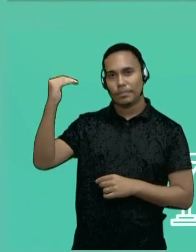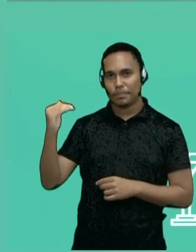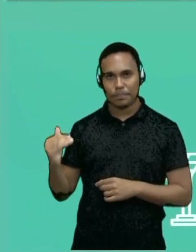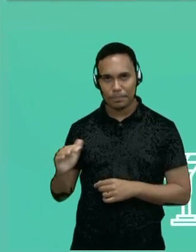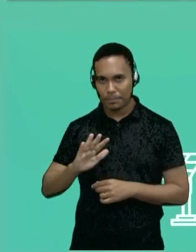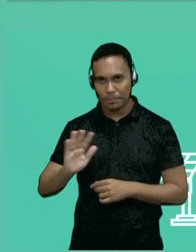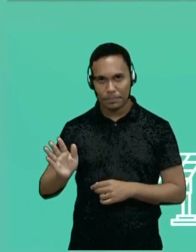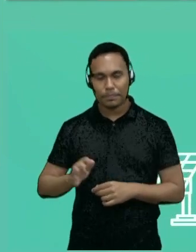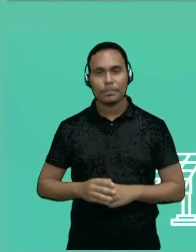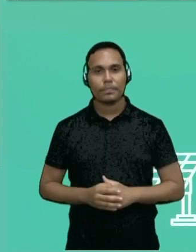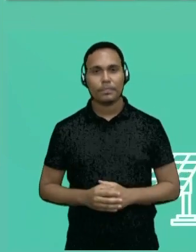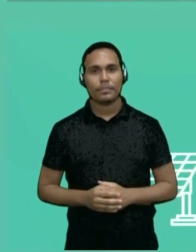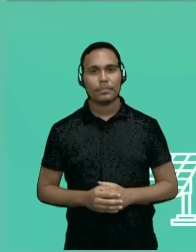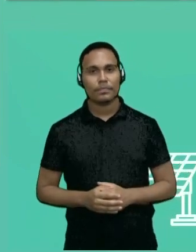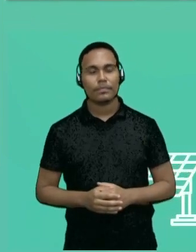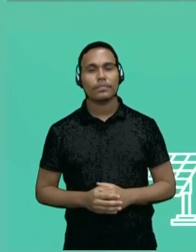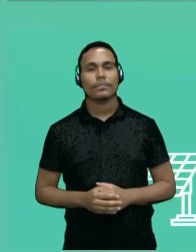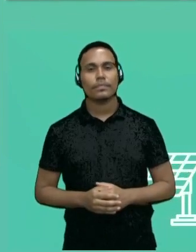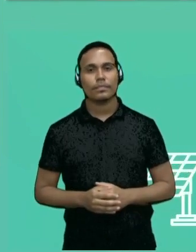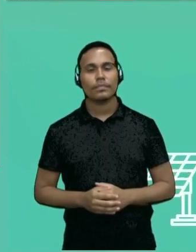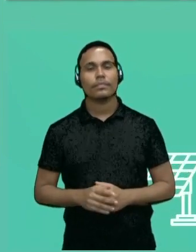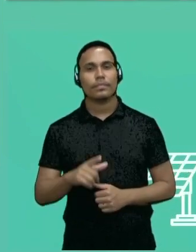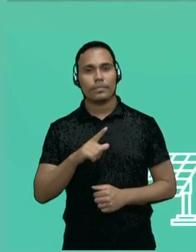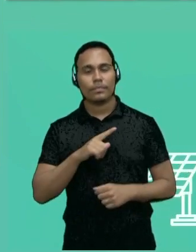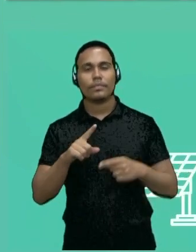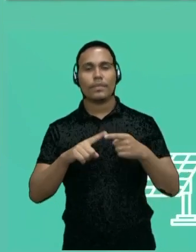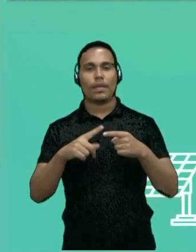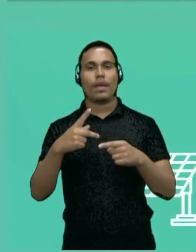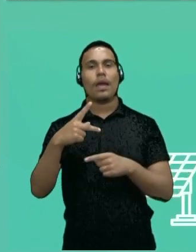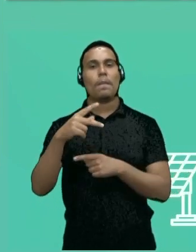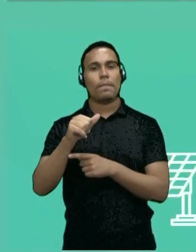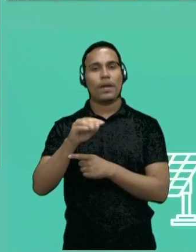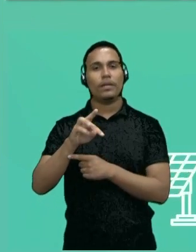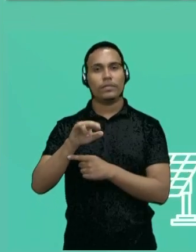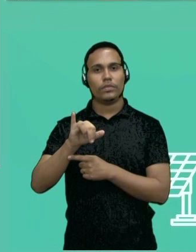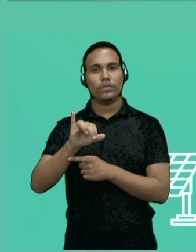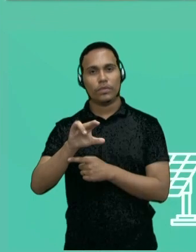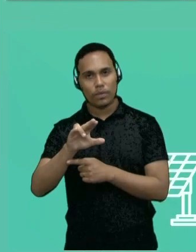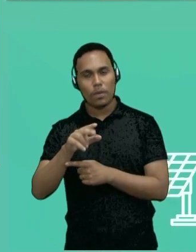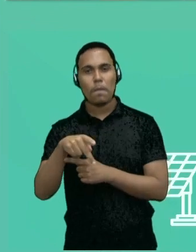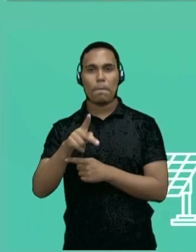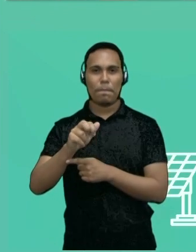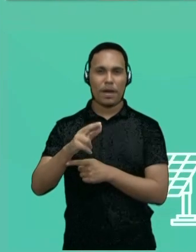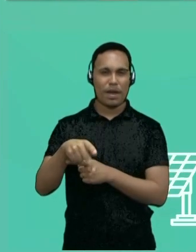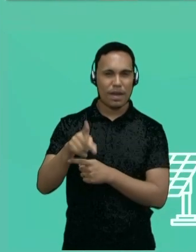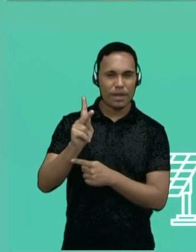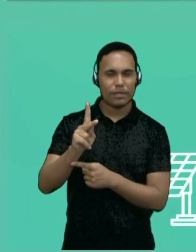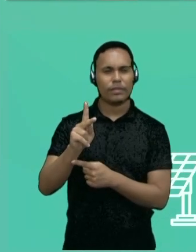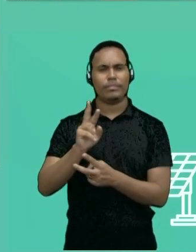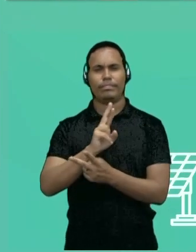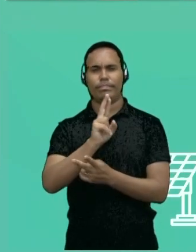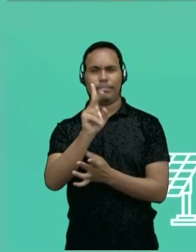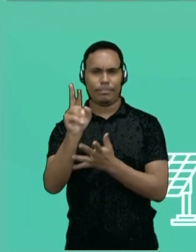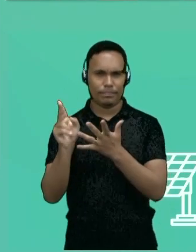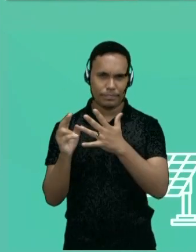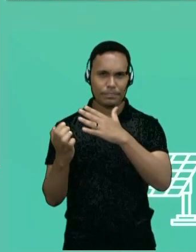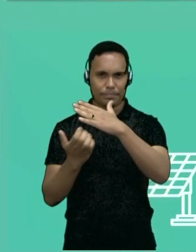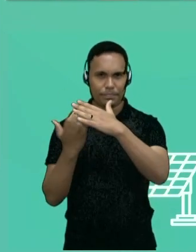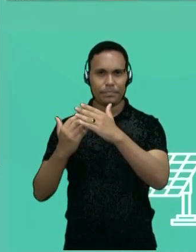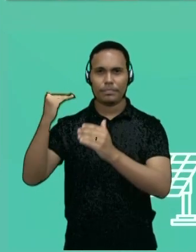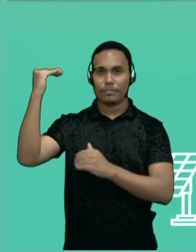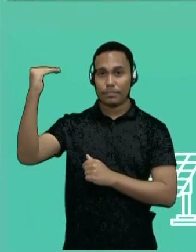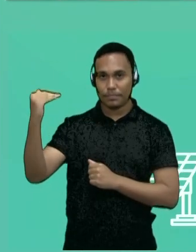of Petrofac, Storegga in Scotland, and Environmental Resources Management. Now, if we move on to green